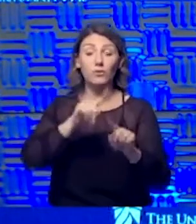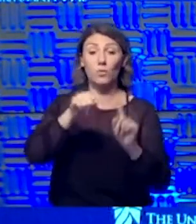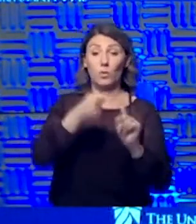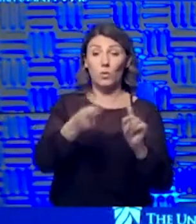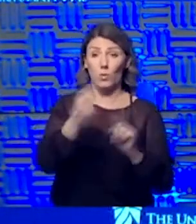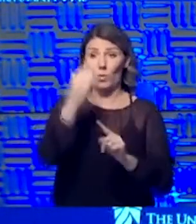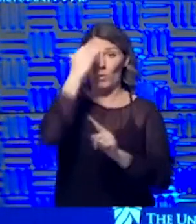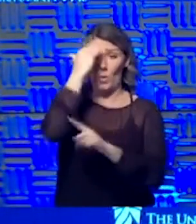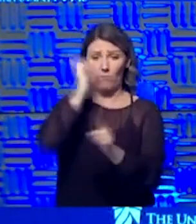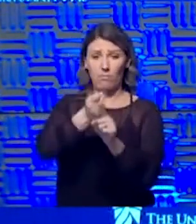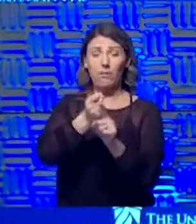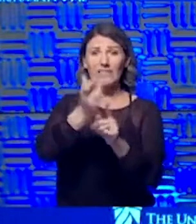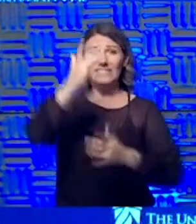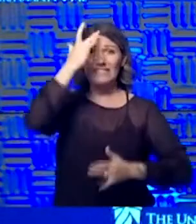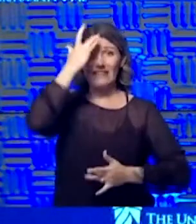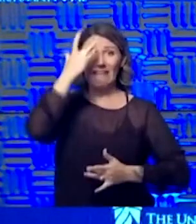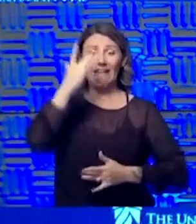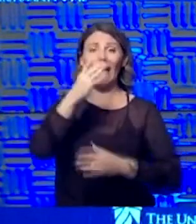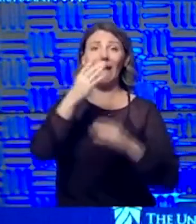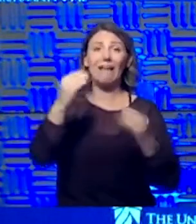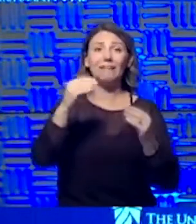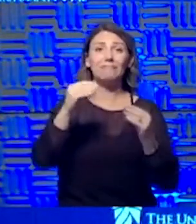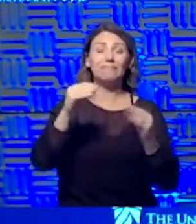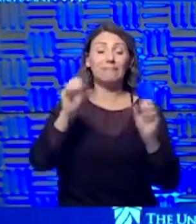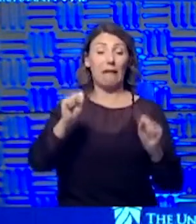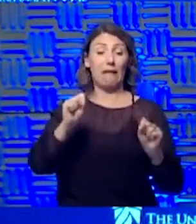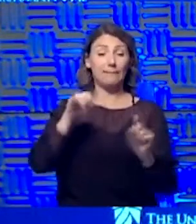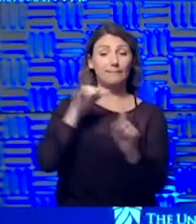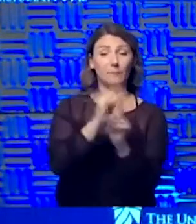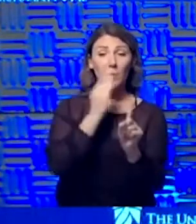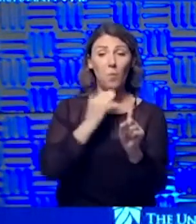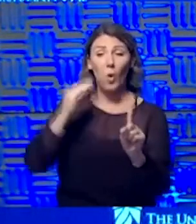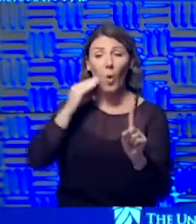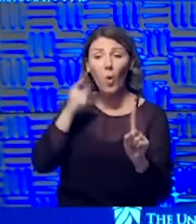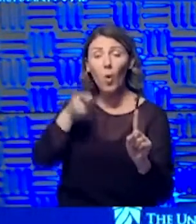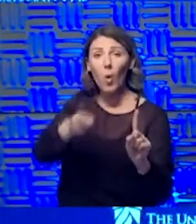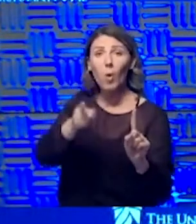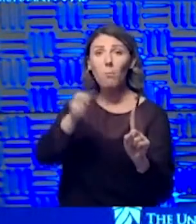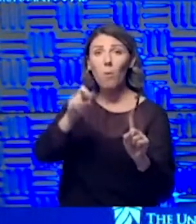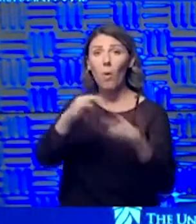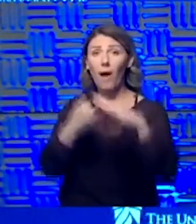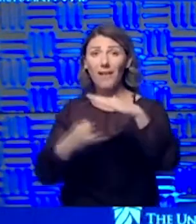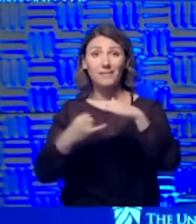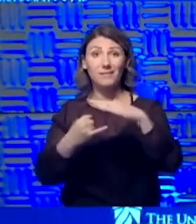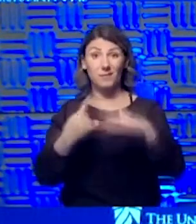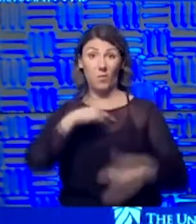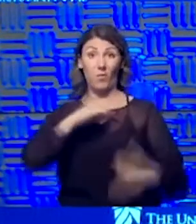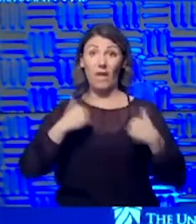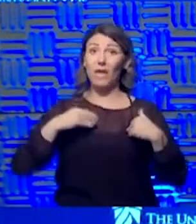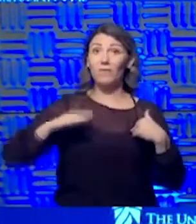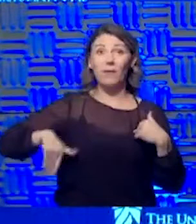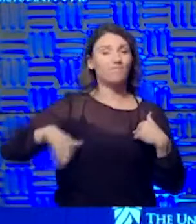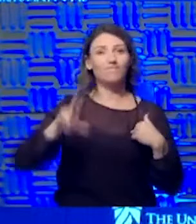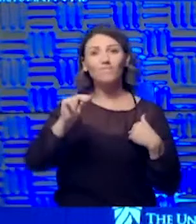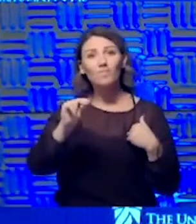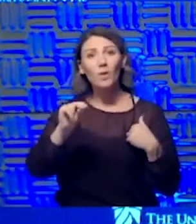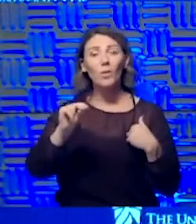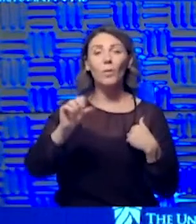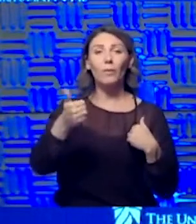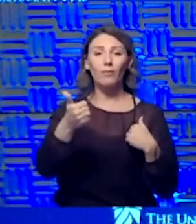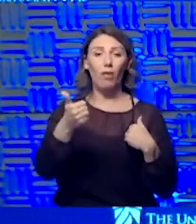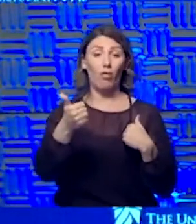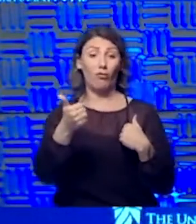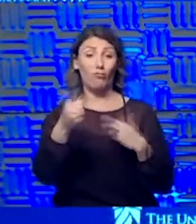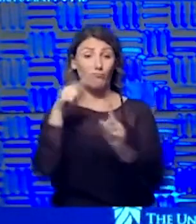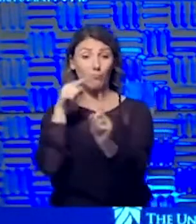so that they can self-isolate or stay isolated at home. We don't have that yet. On the other side of that is all the economic